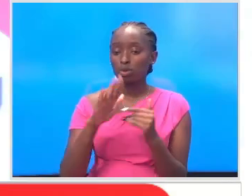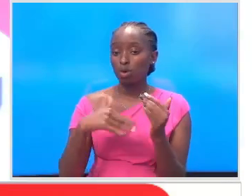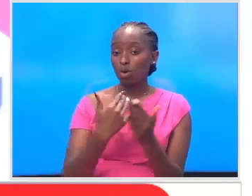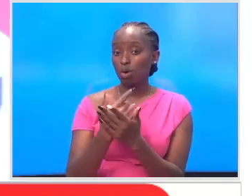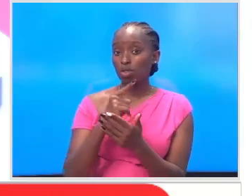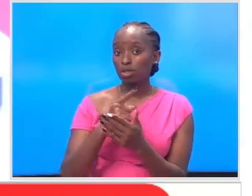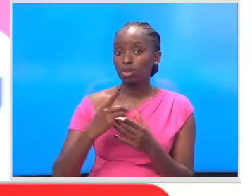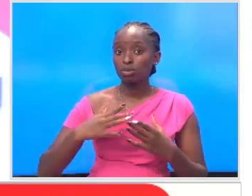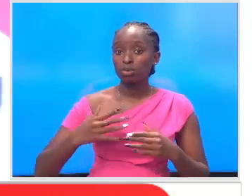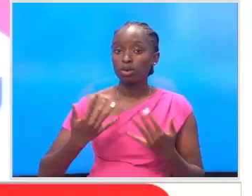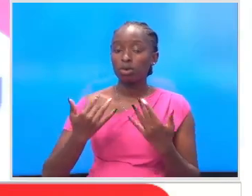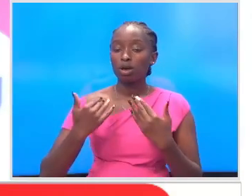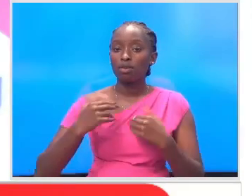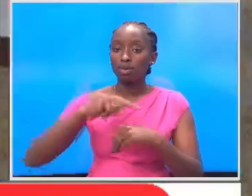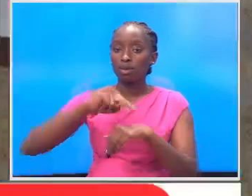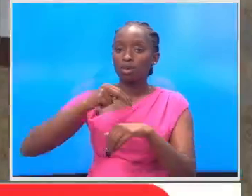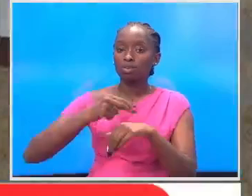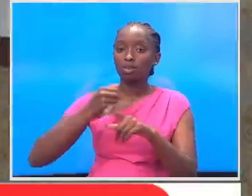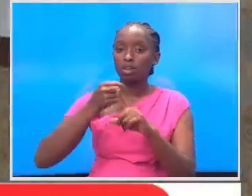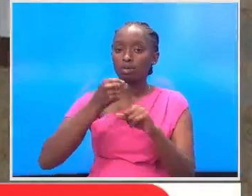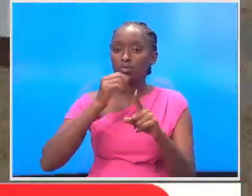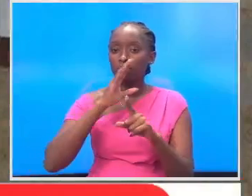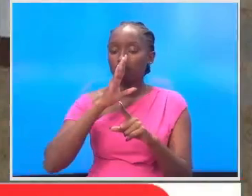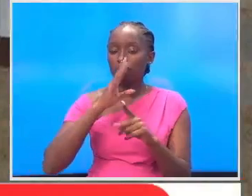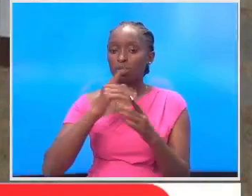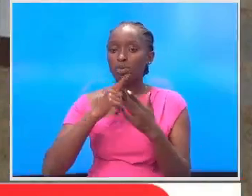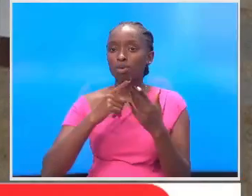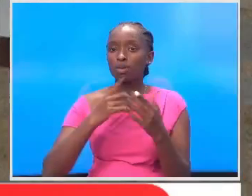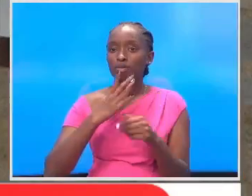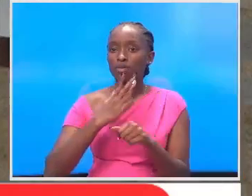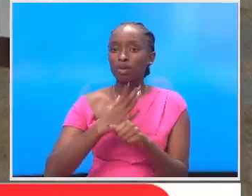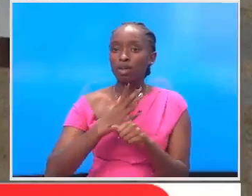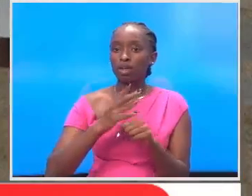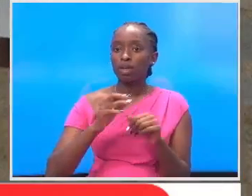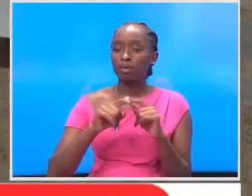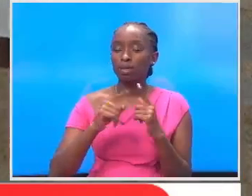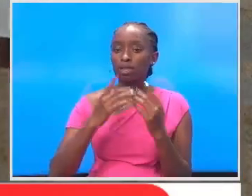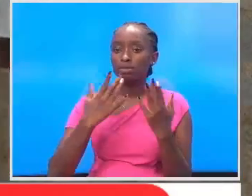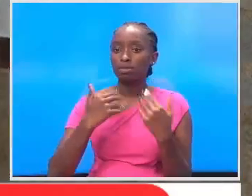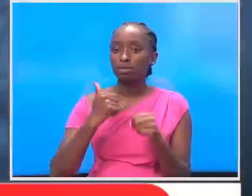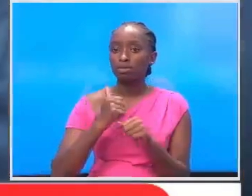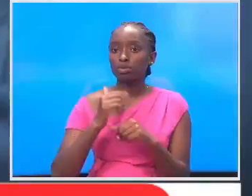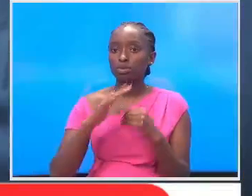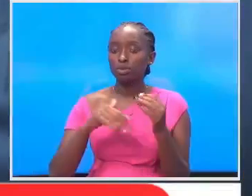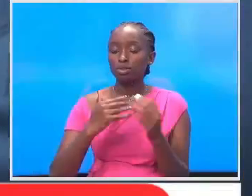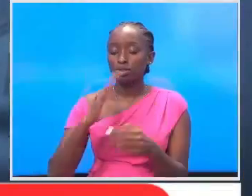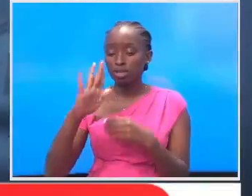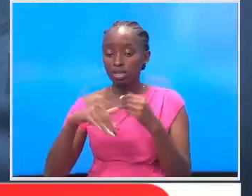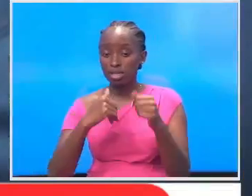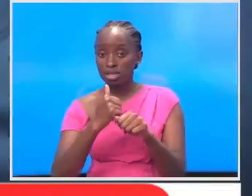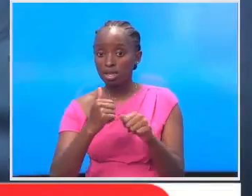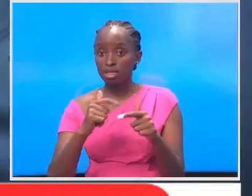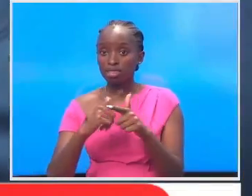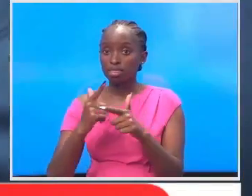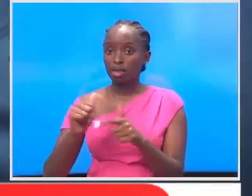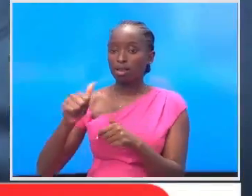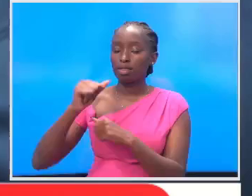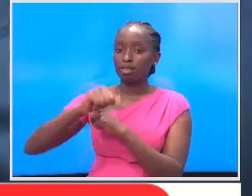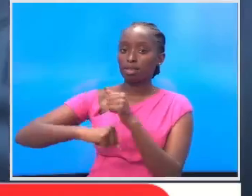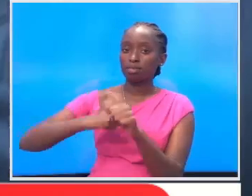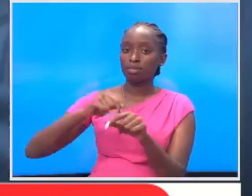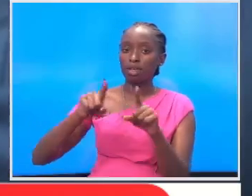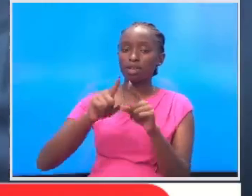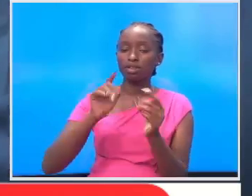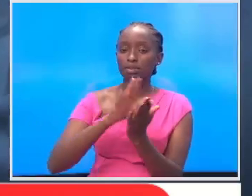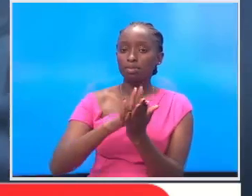national impact will be default. However, total income rose by 28% year on year, and the bank says post-tax